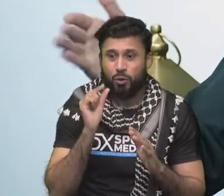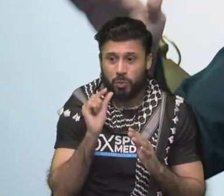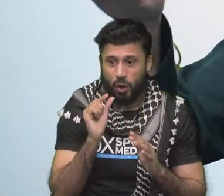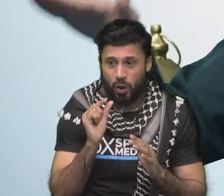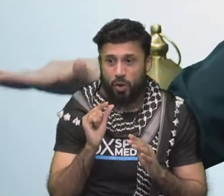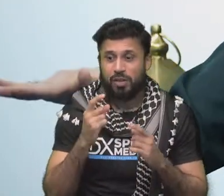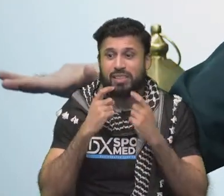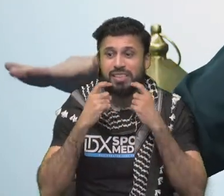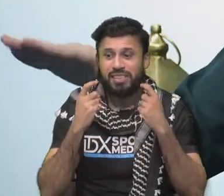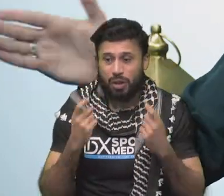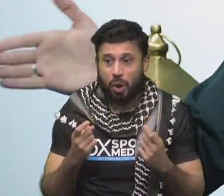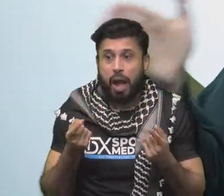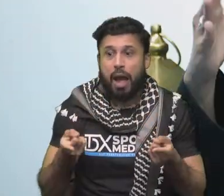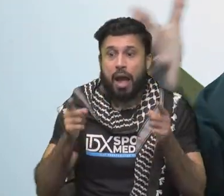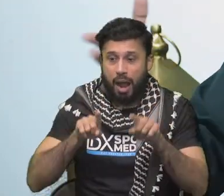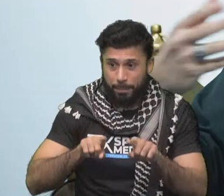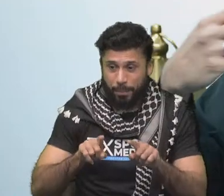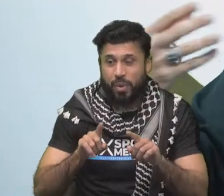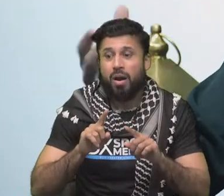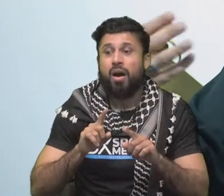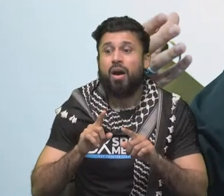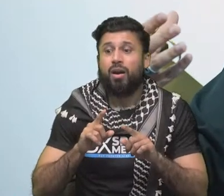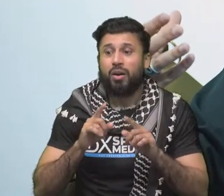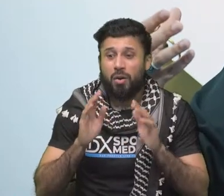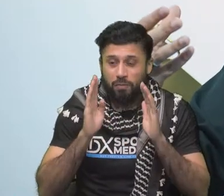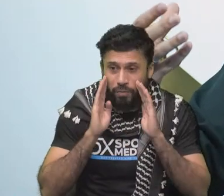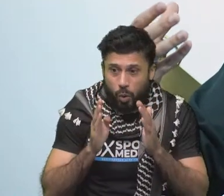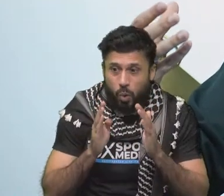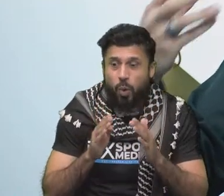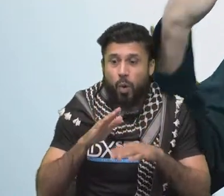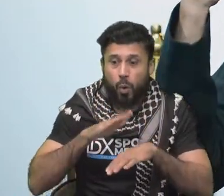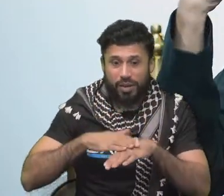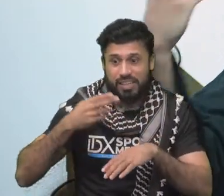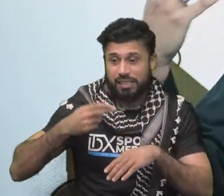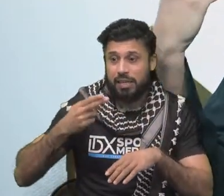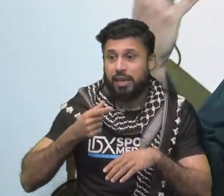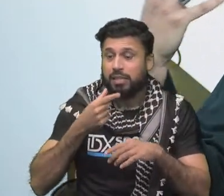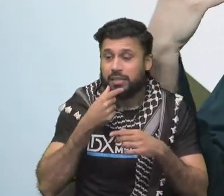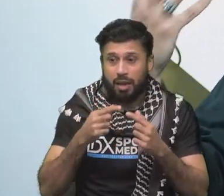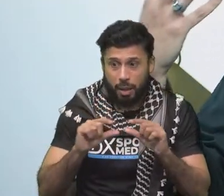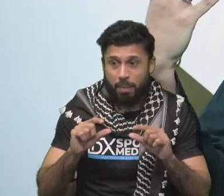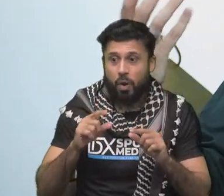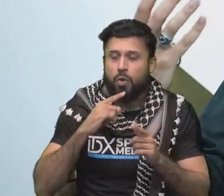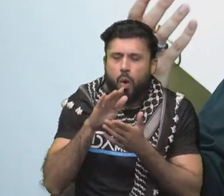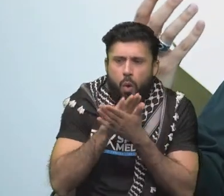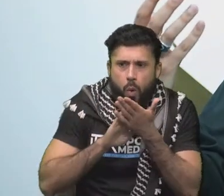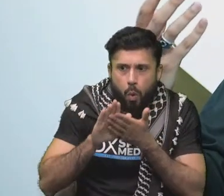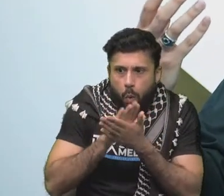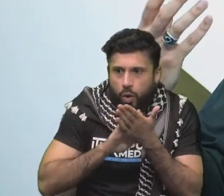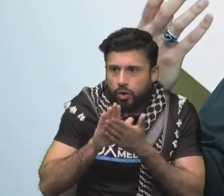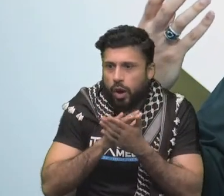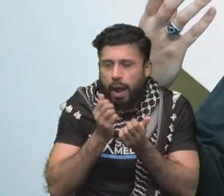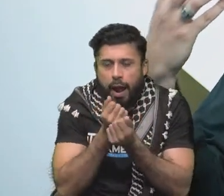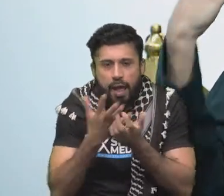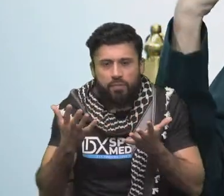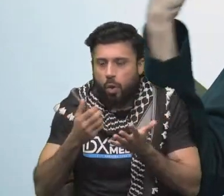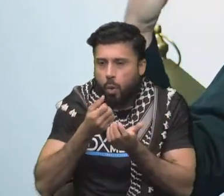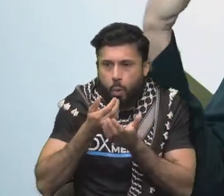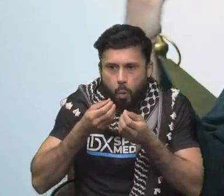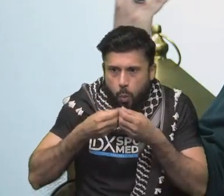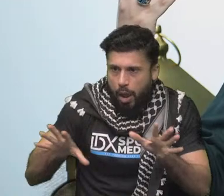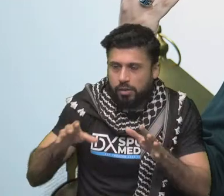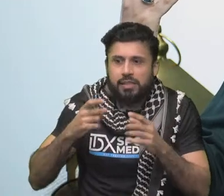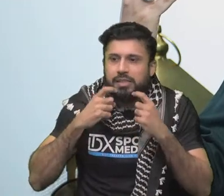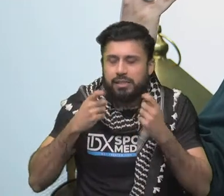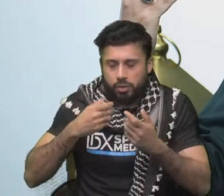of, look, salah to salah wipes out the sins between it. Because if you're Abu Bakr or Umar or Uthman or Ali, like a